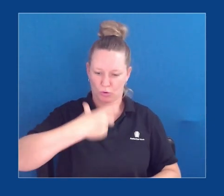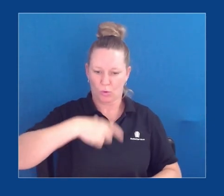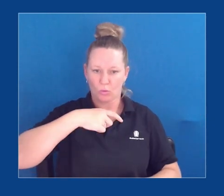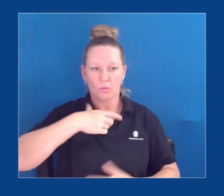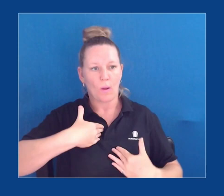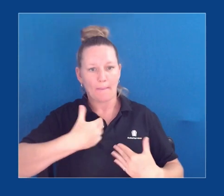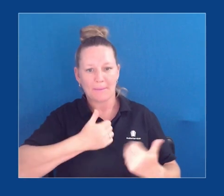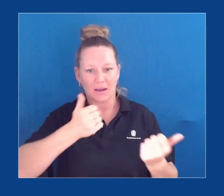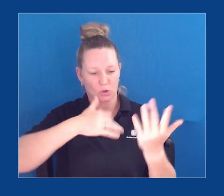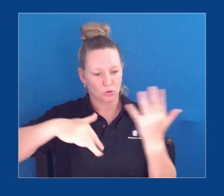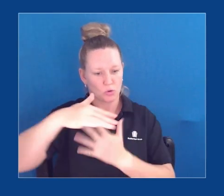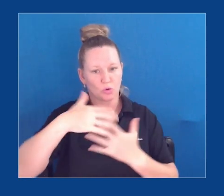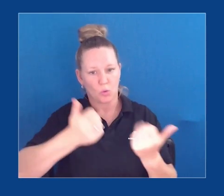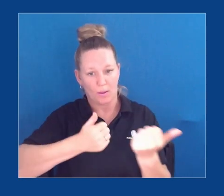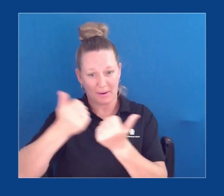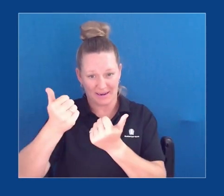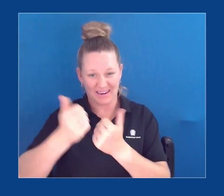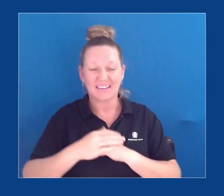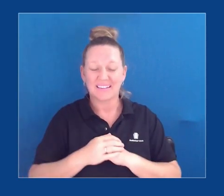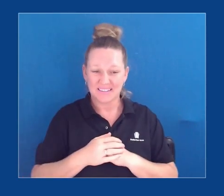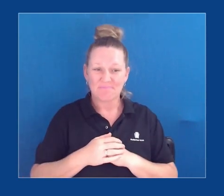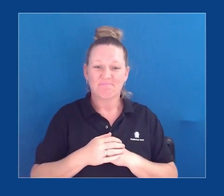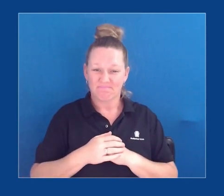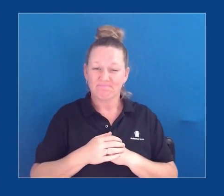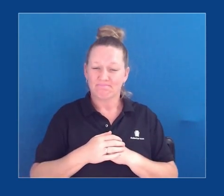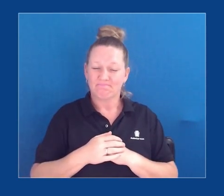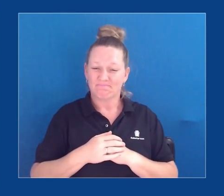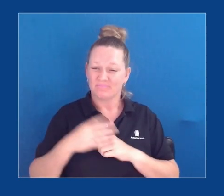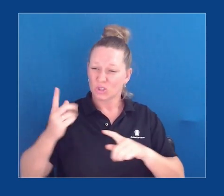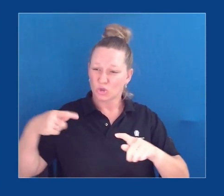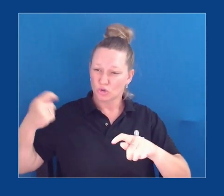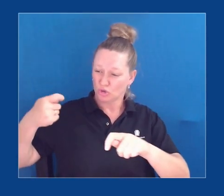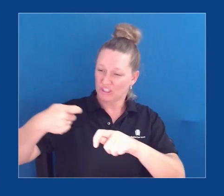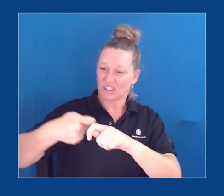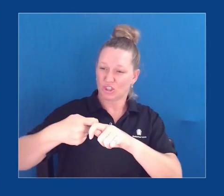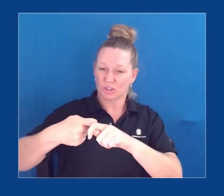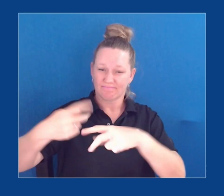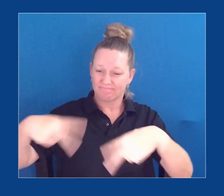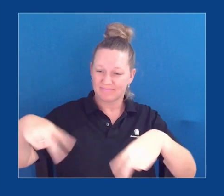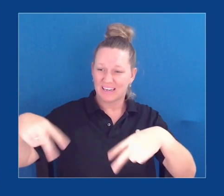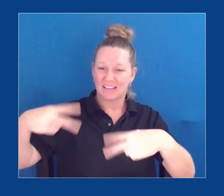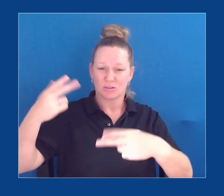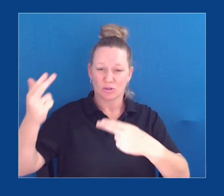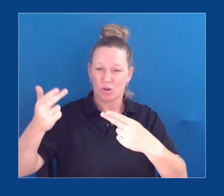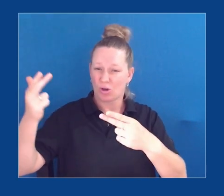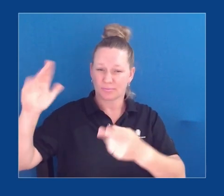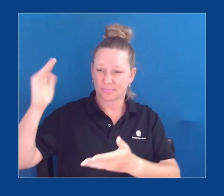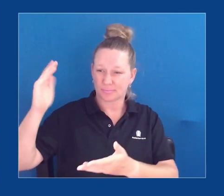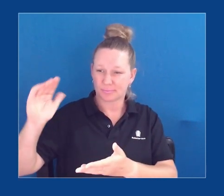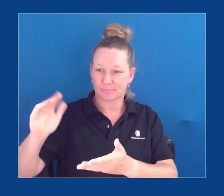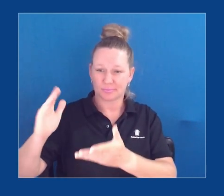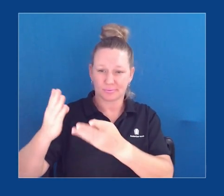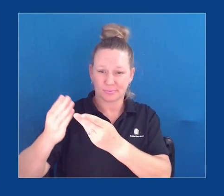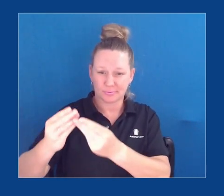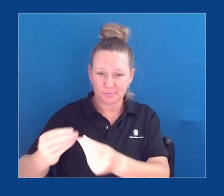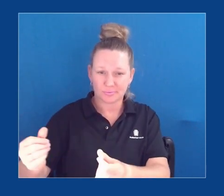And with the ever-increasing loss of these traditions, the toll grows every year. The preservation